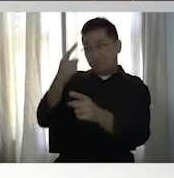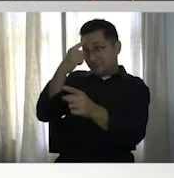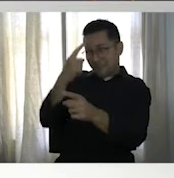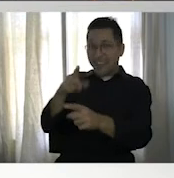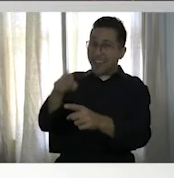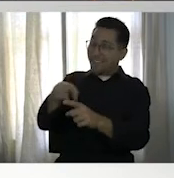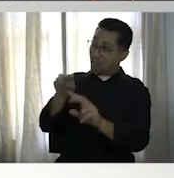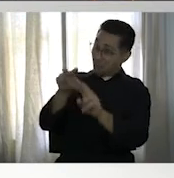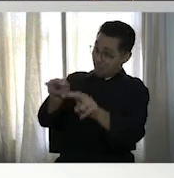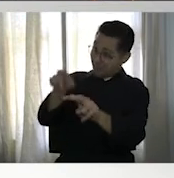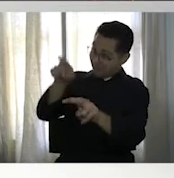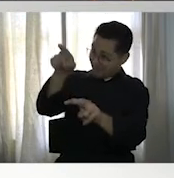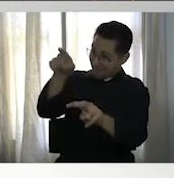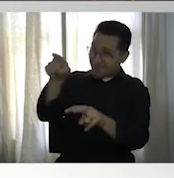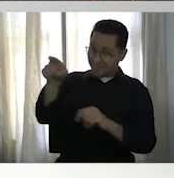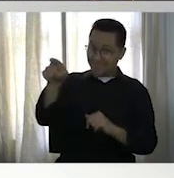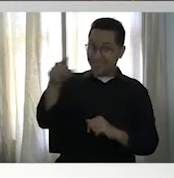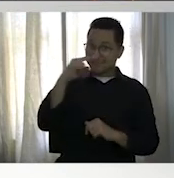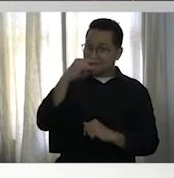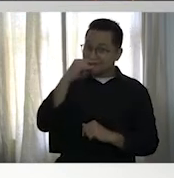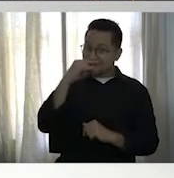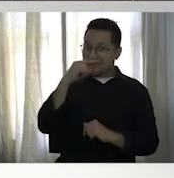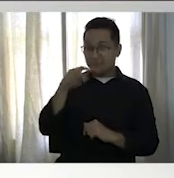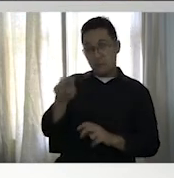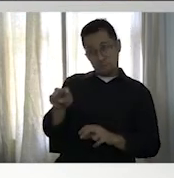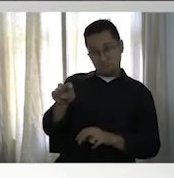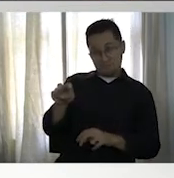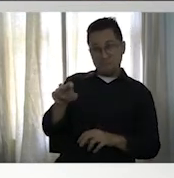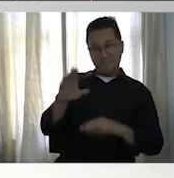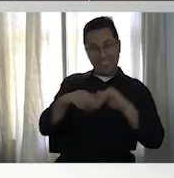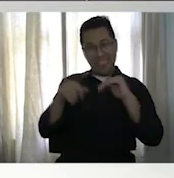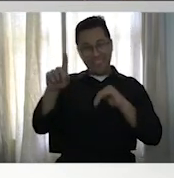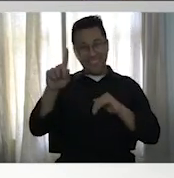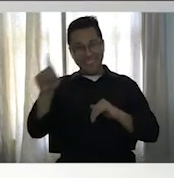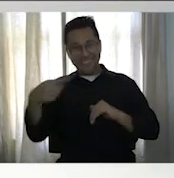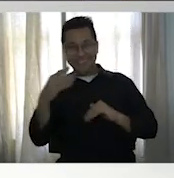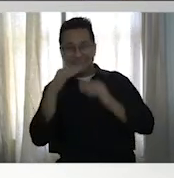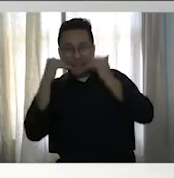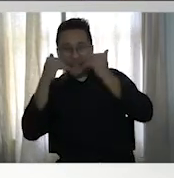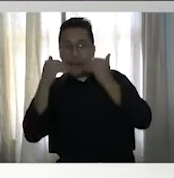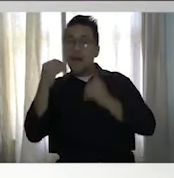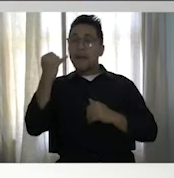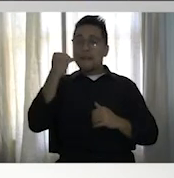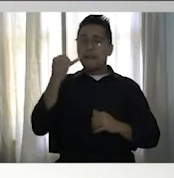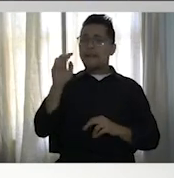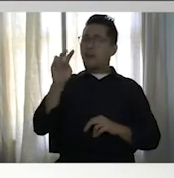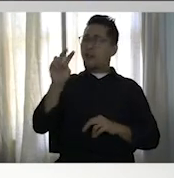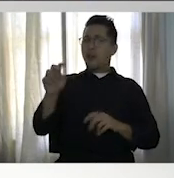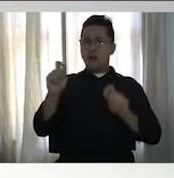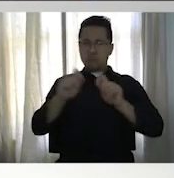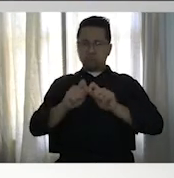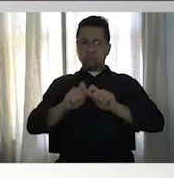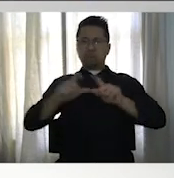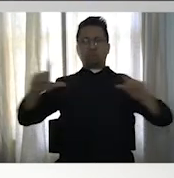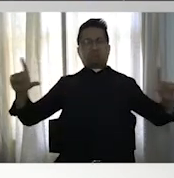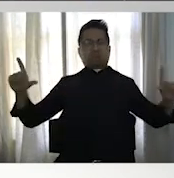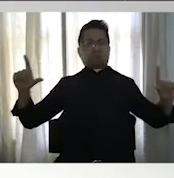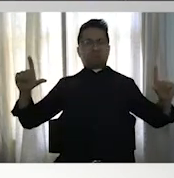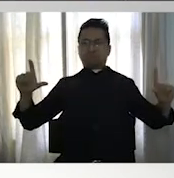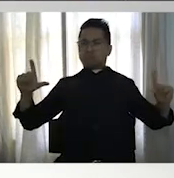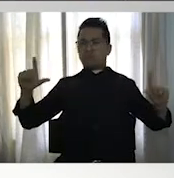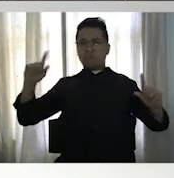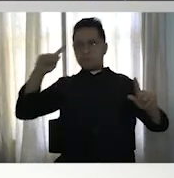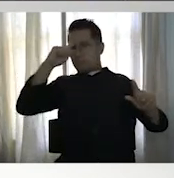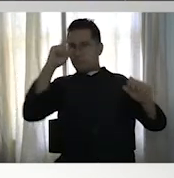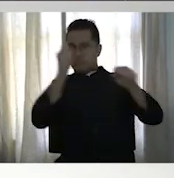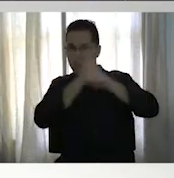I better watch this one, right? Rather than just a smile. So looking at the context of the whole situation